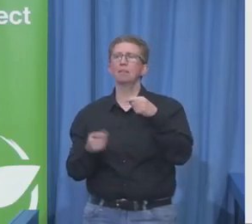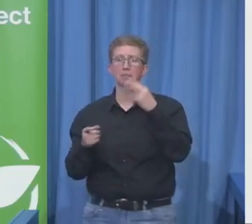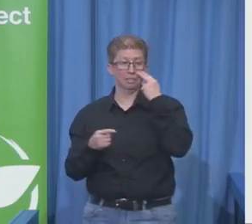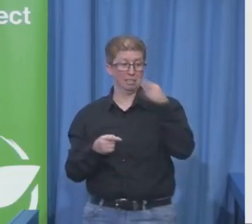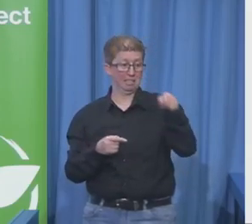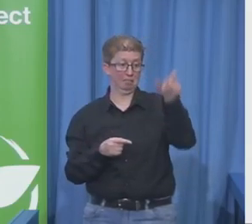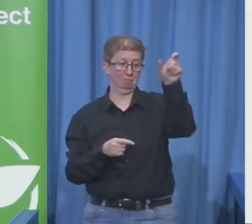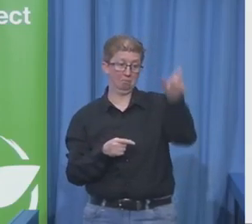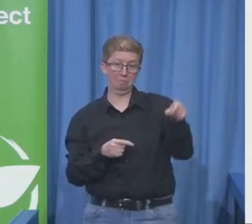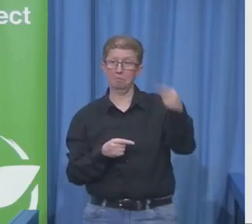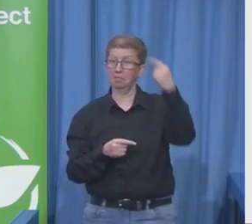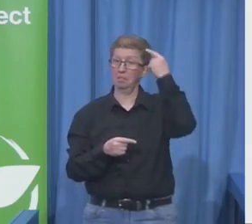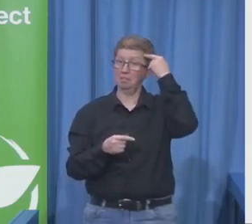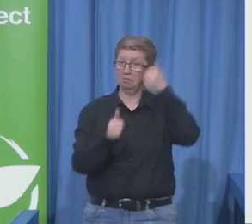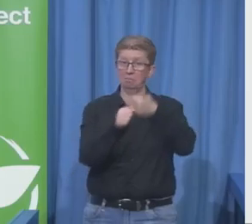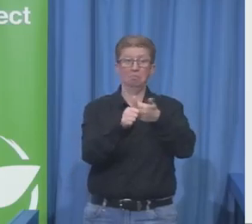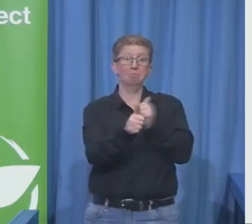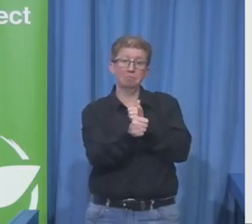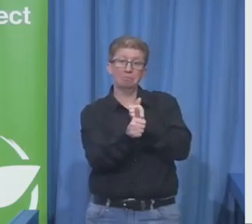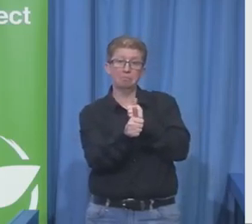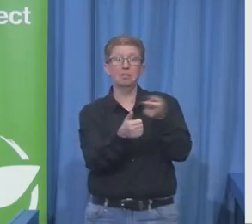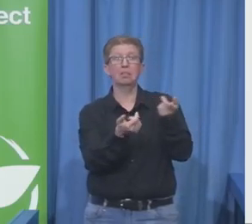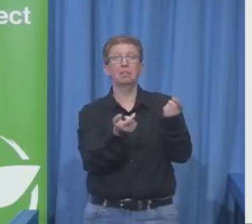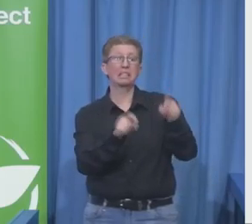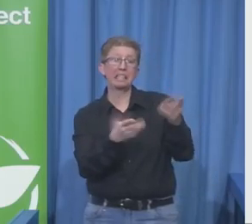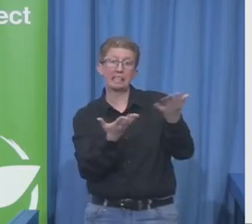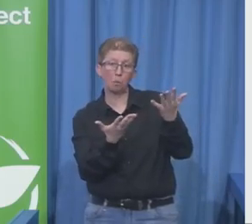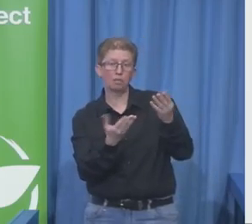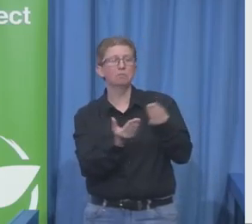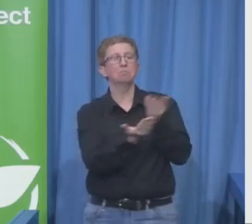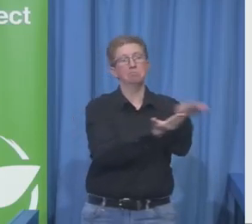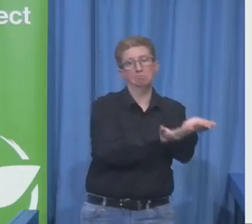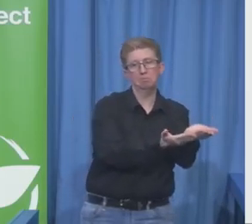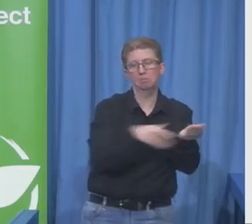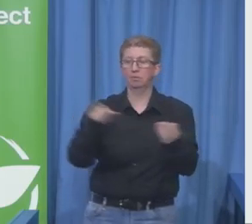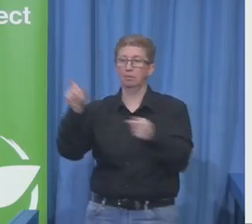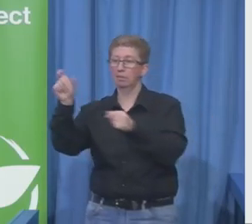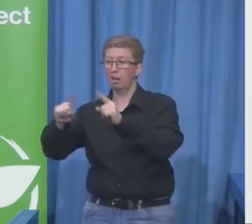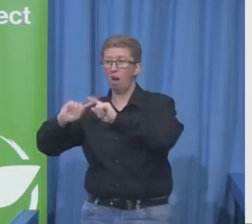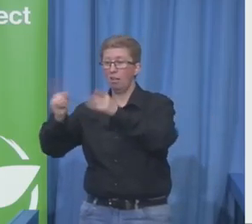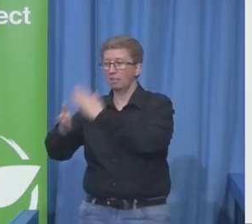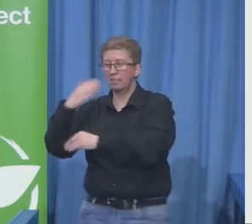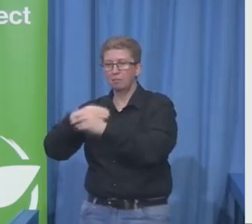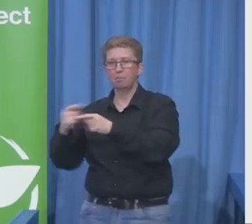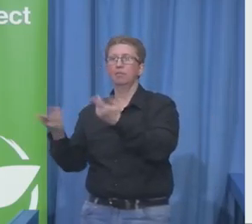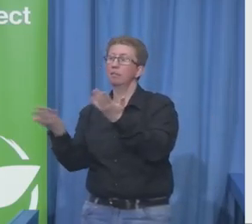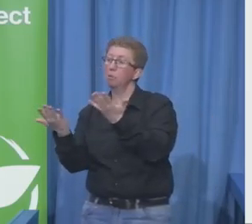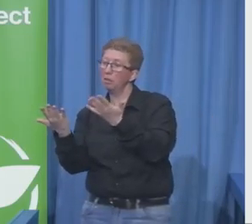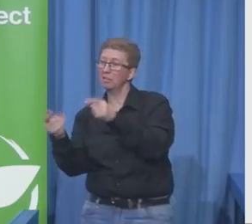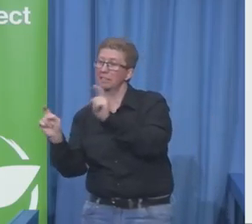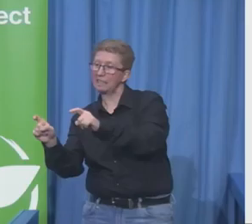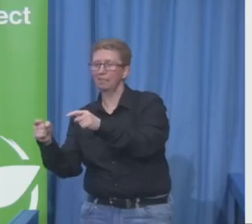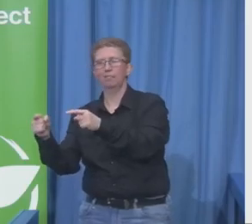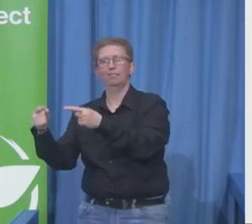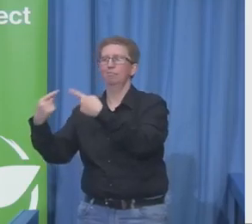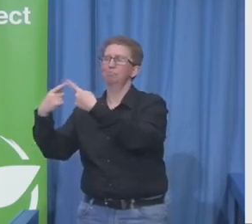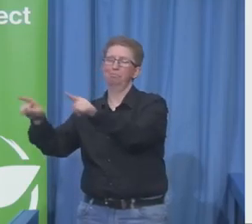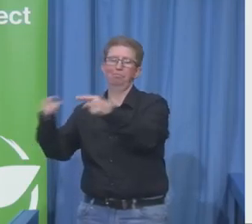are disabled for a temporary period of time and need reasonable accommodation